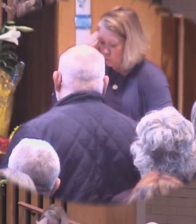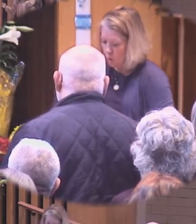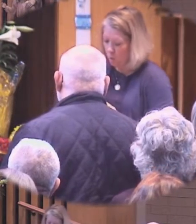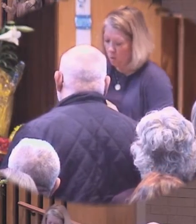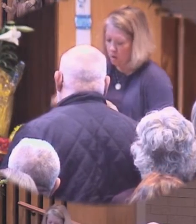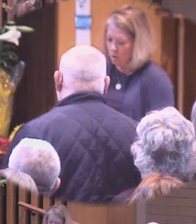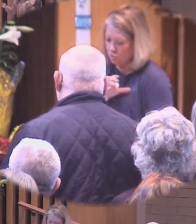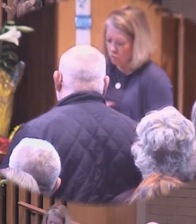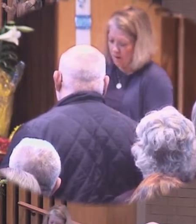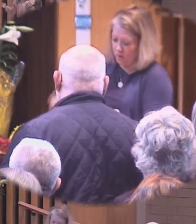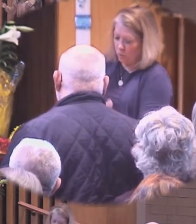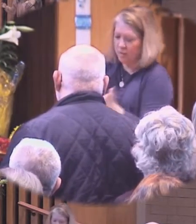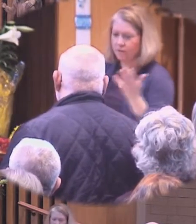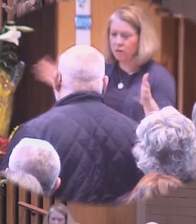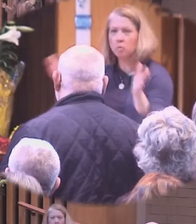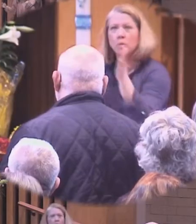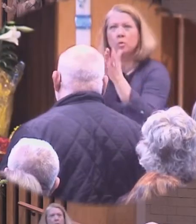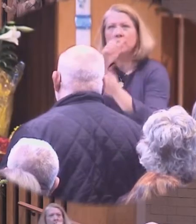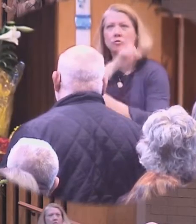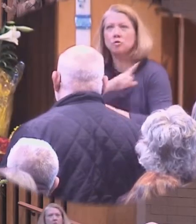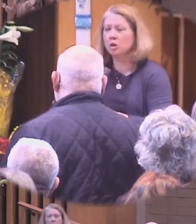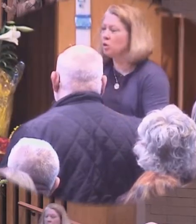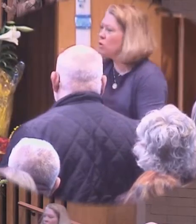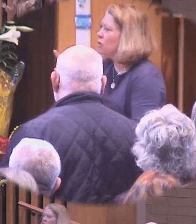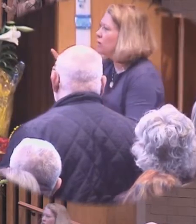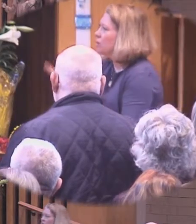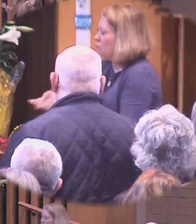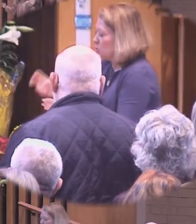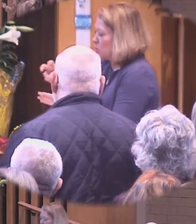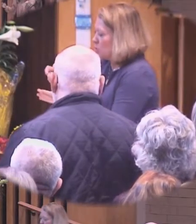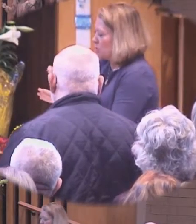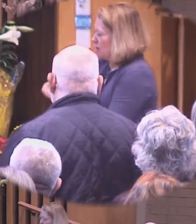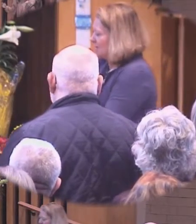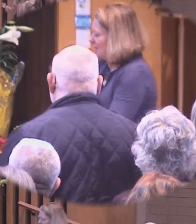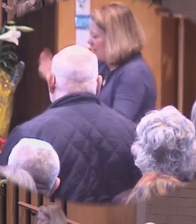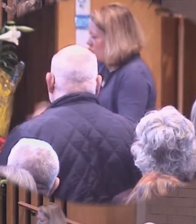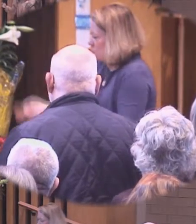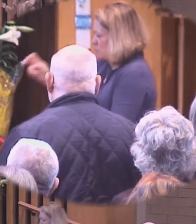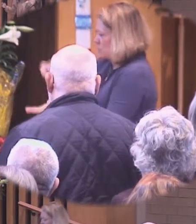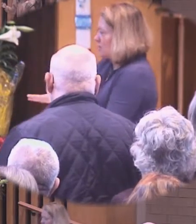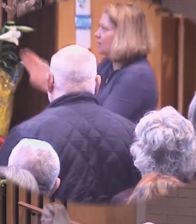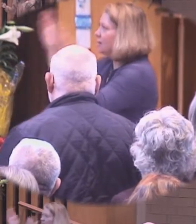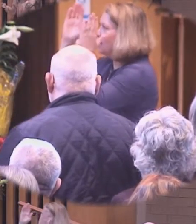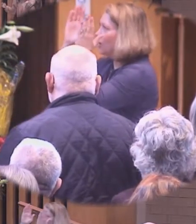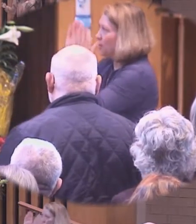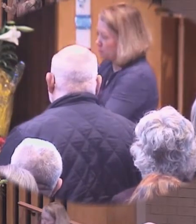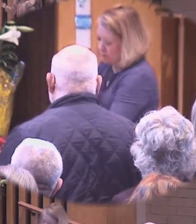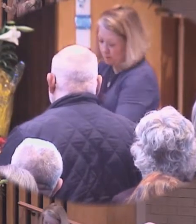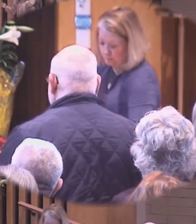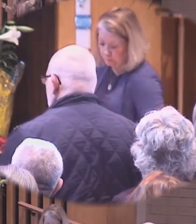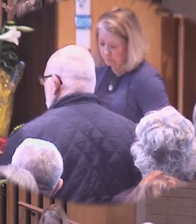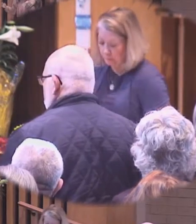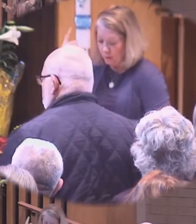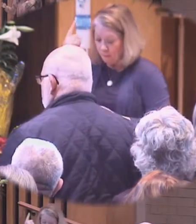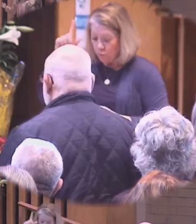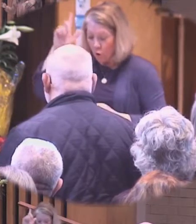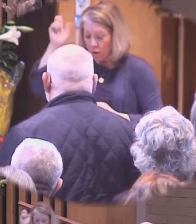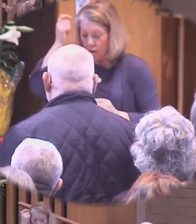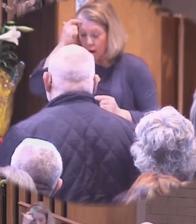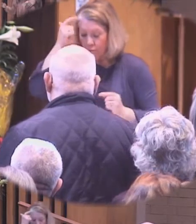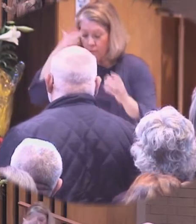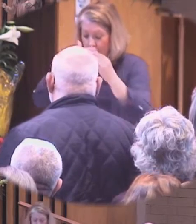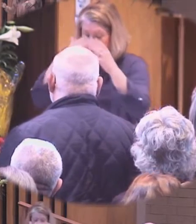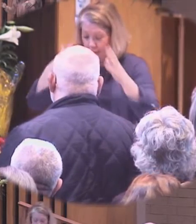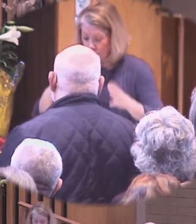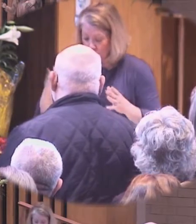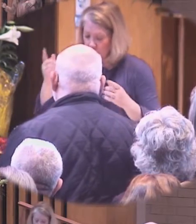Lord. Risen Savior, hear our prayer. For civic leaders, may they have the